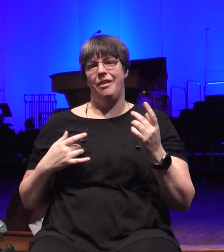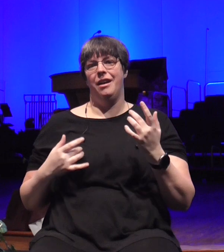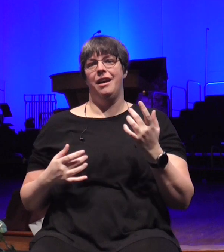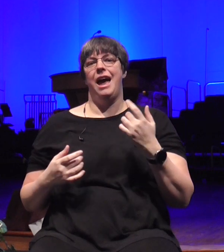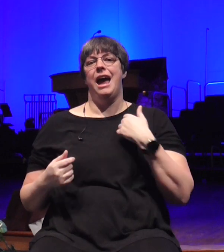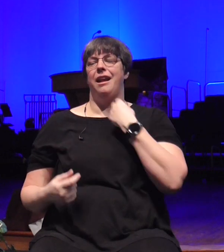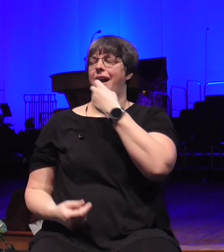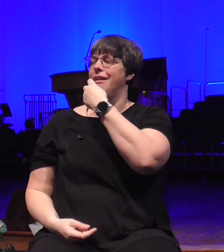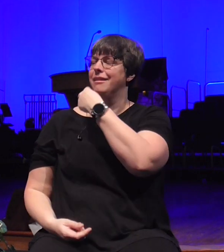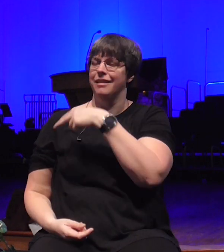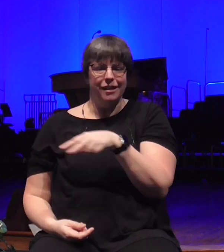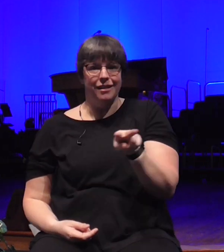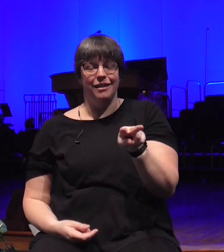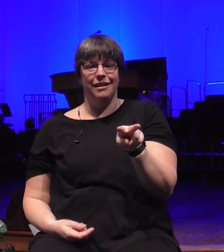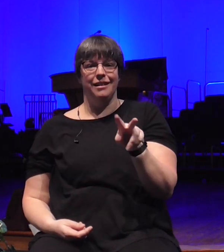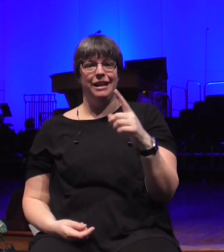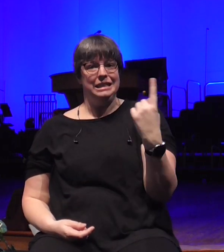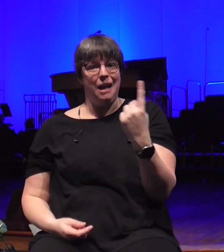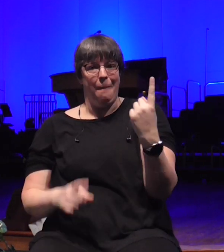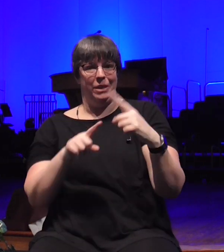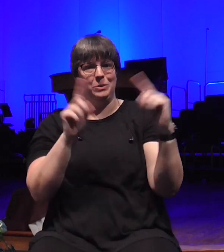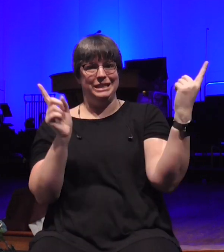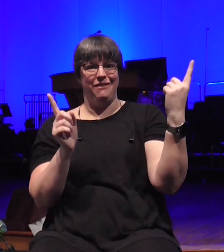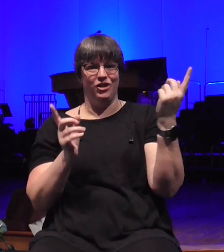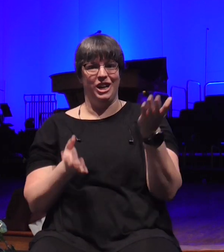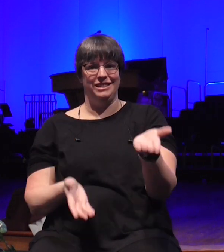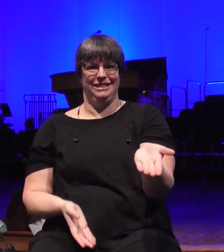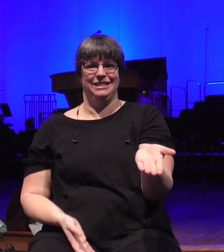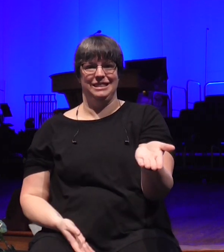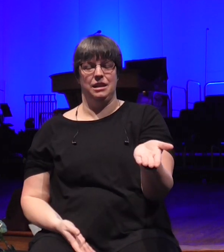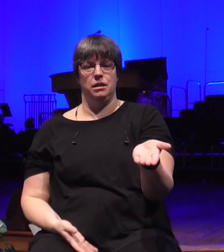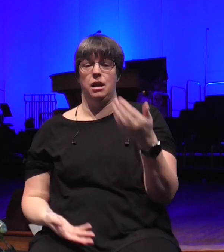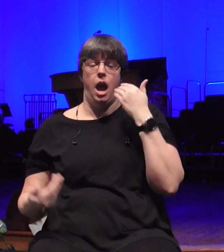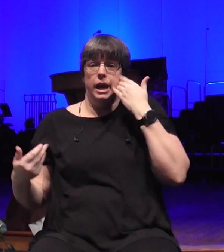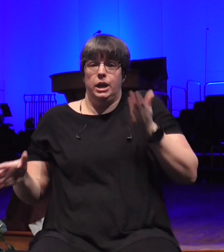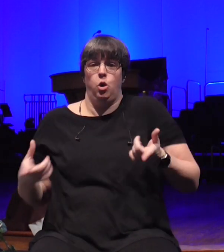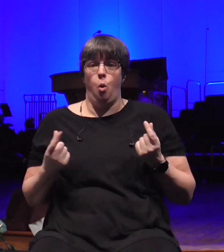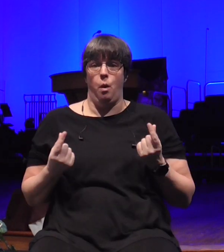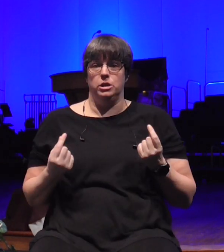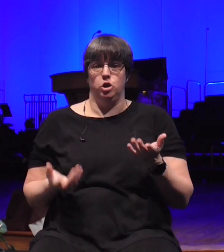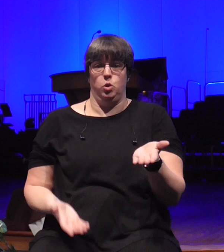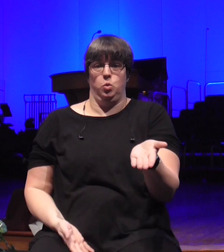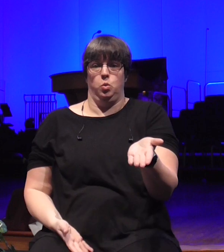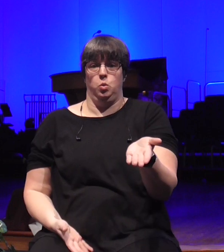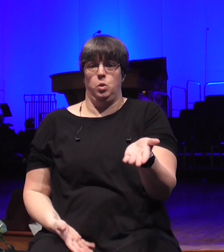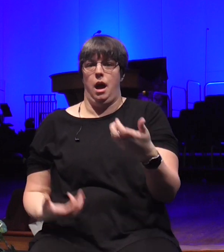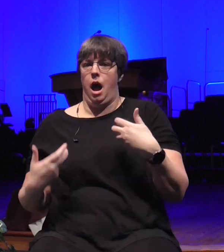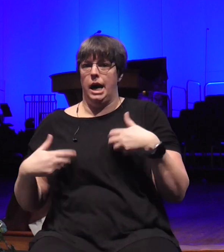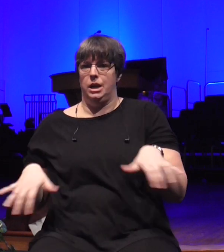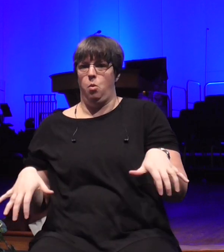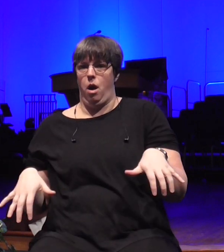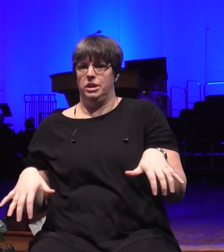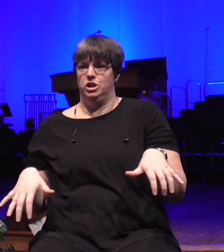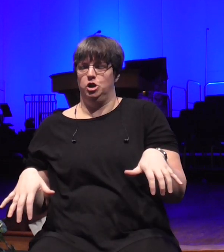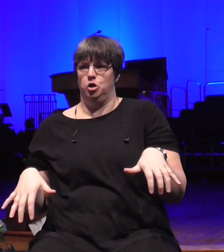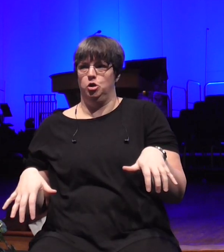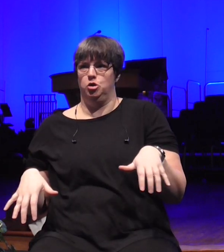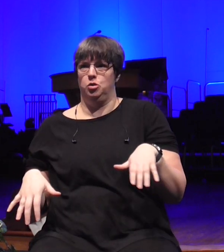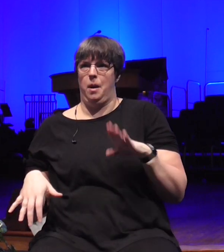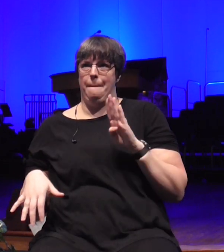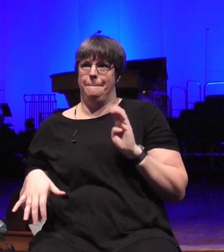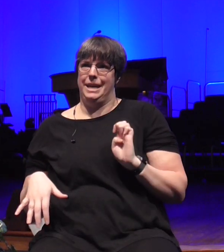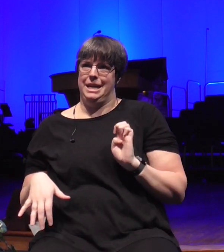here. Something was intended here. And I didn't know what to do, because I didn't want to come across as one of